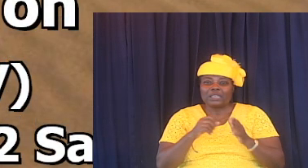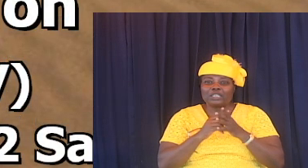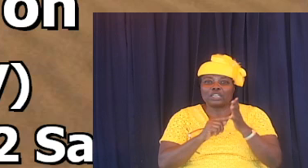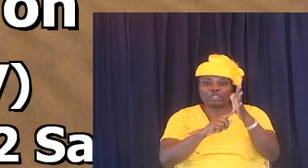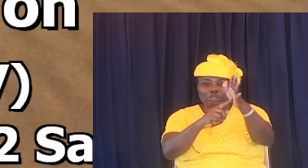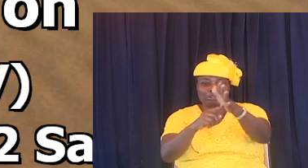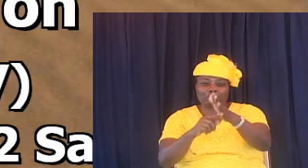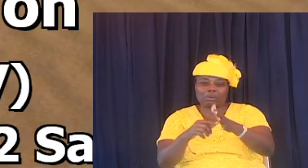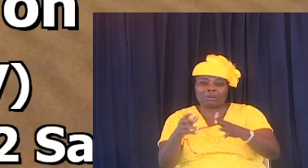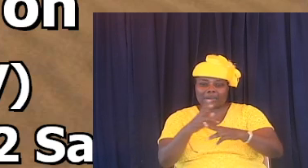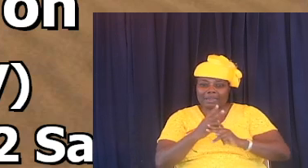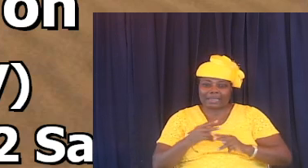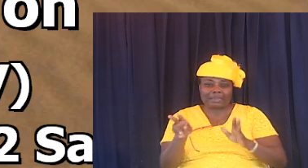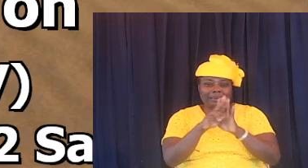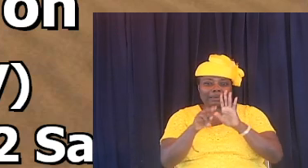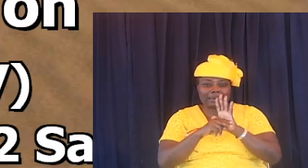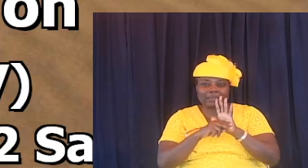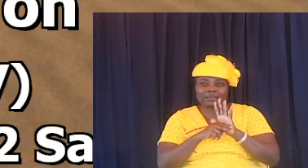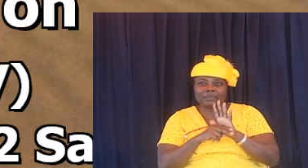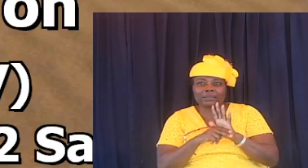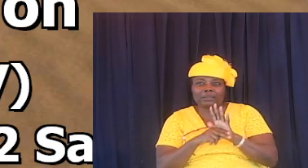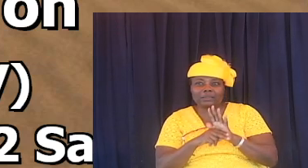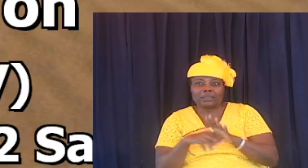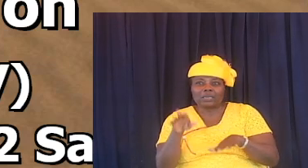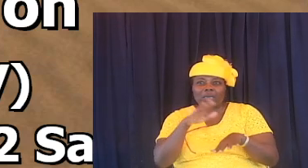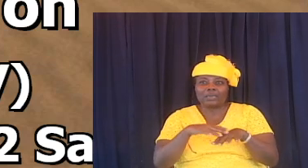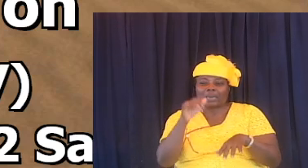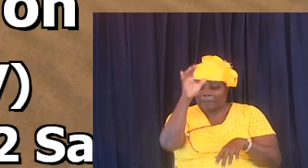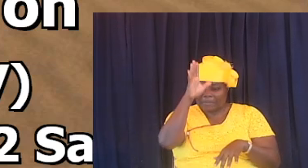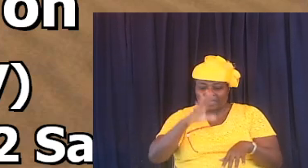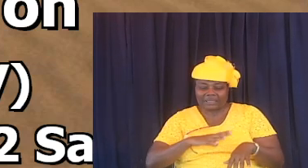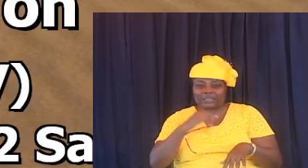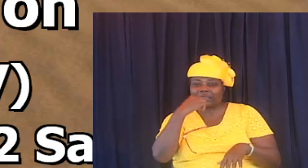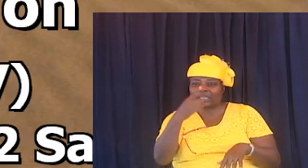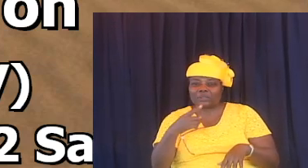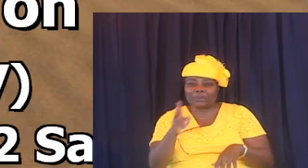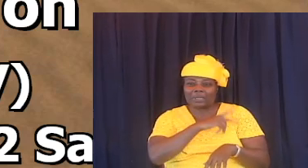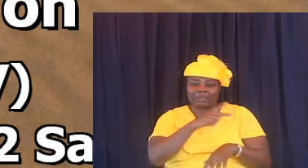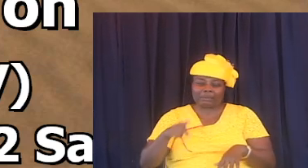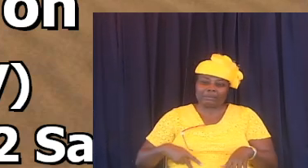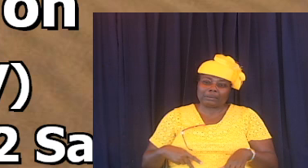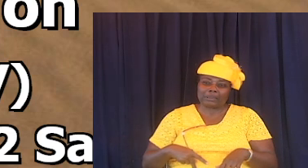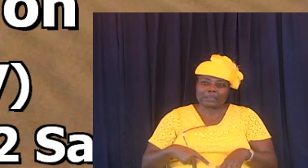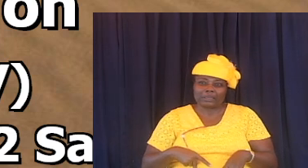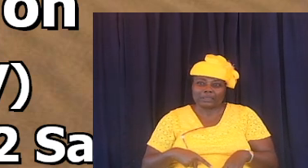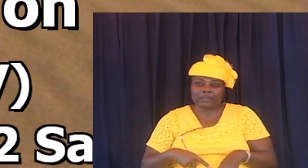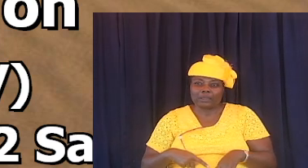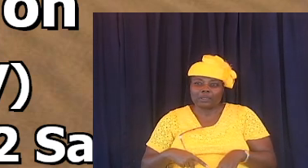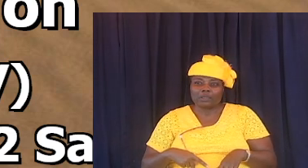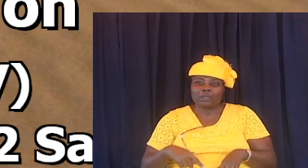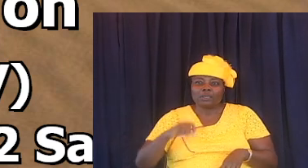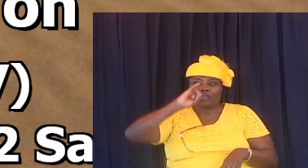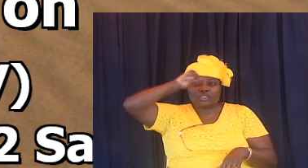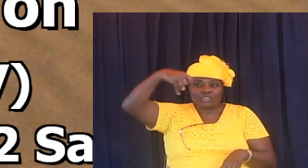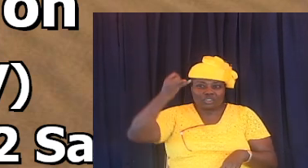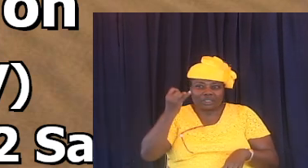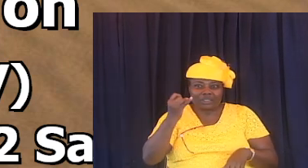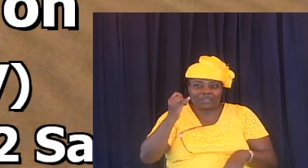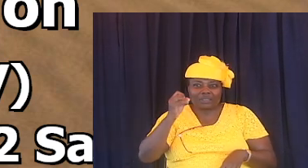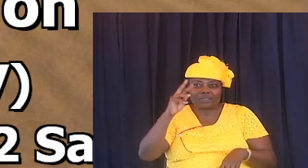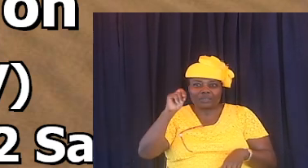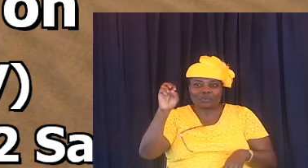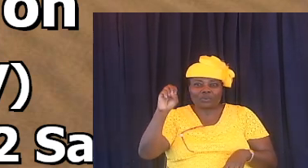unto him?" And Ziba said unto King Jonathan, said unto the king, "Jonathan hath yet a